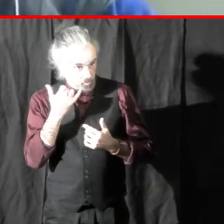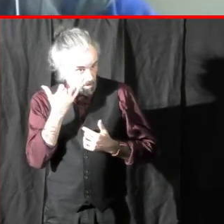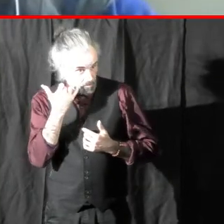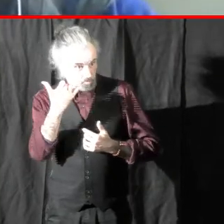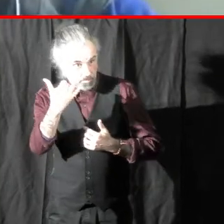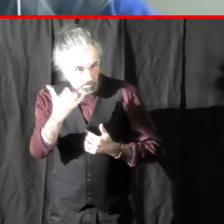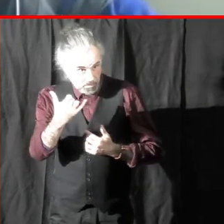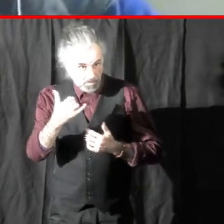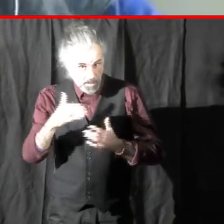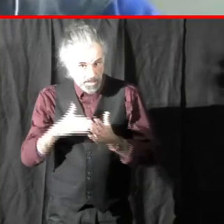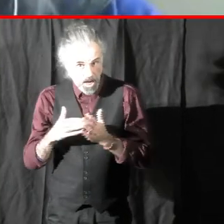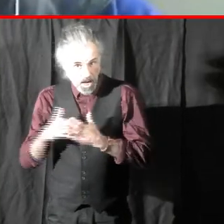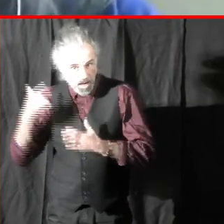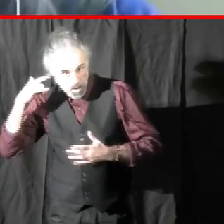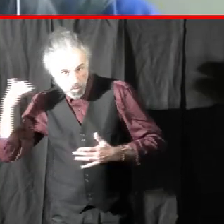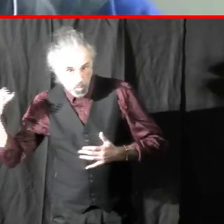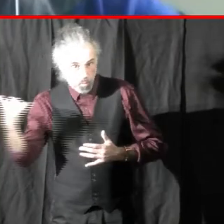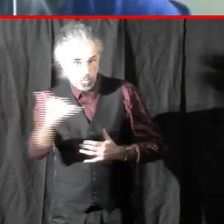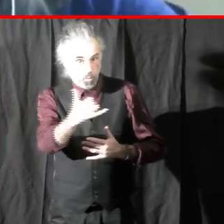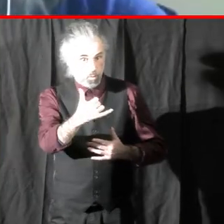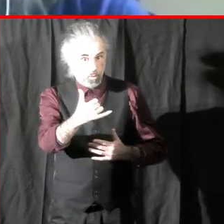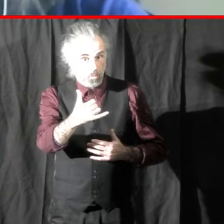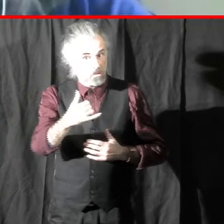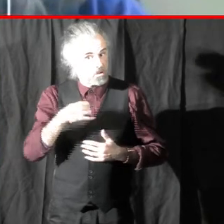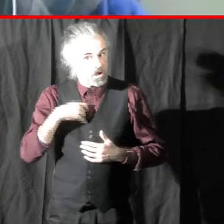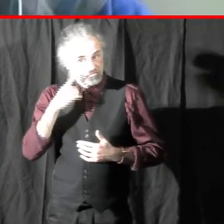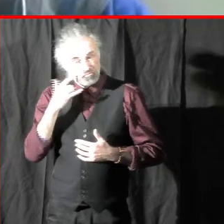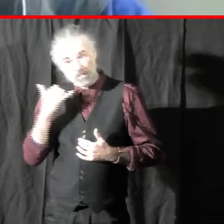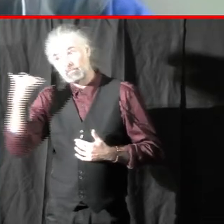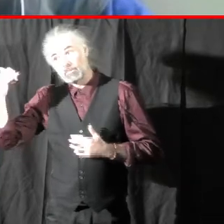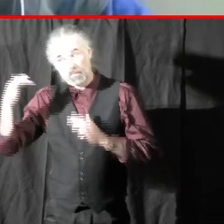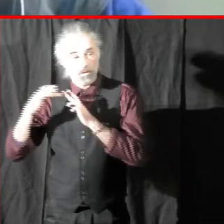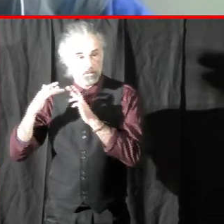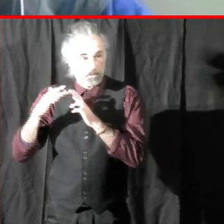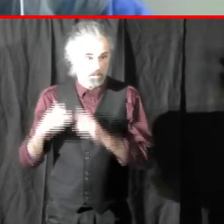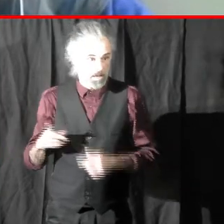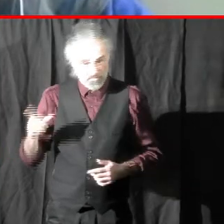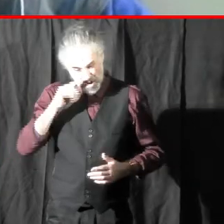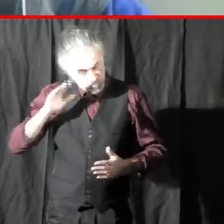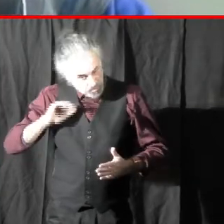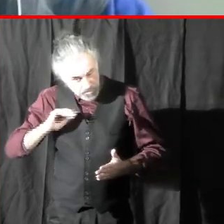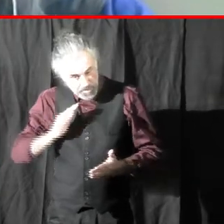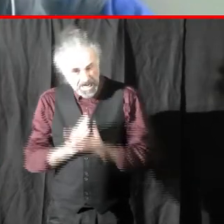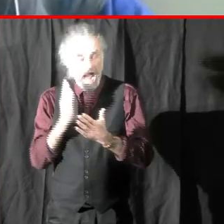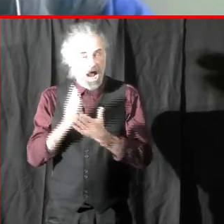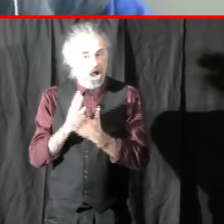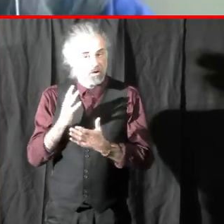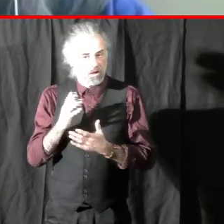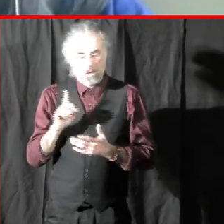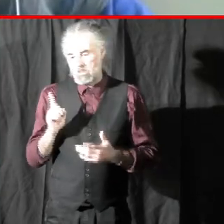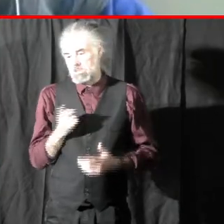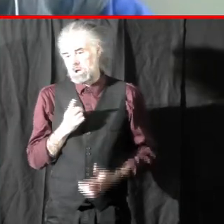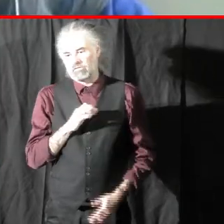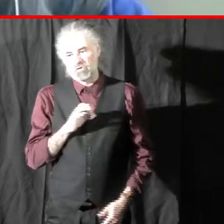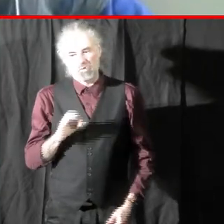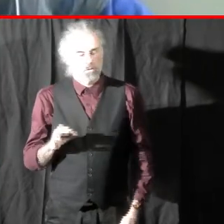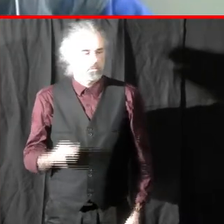and... Yeah, if you could grab him on the phone, like, right now, that would be ideal. But if not, yes, but